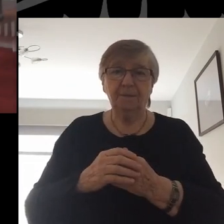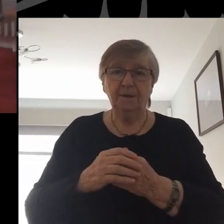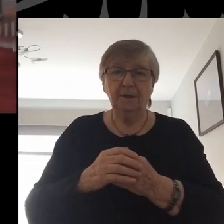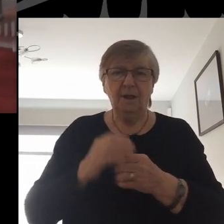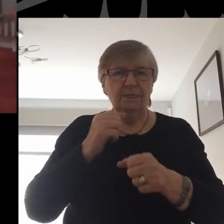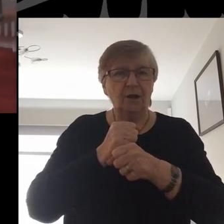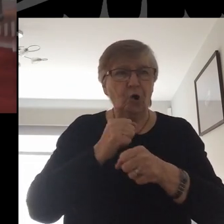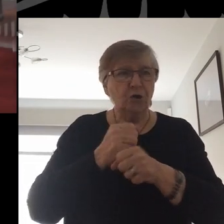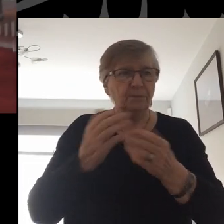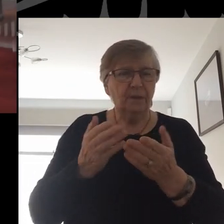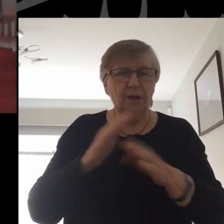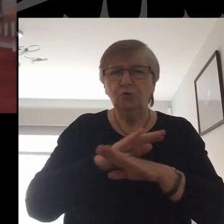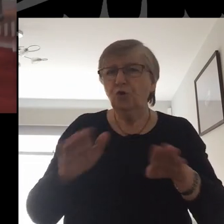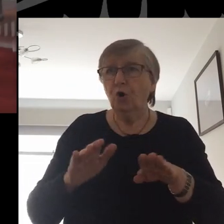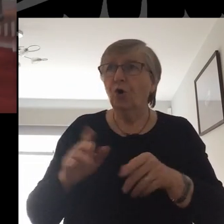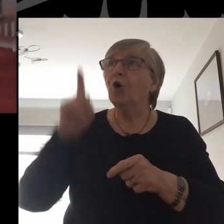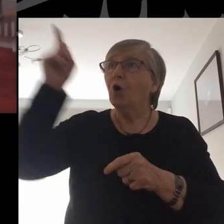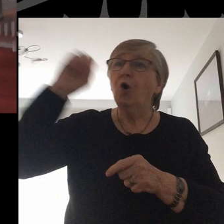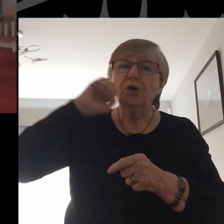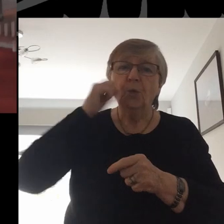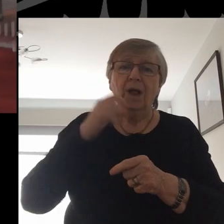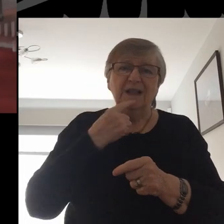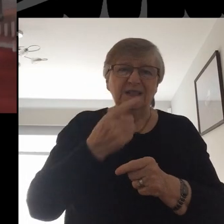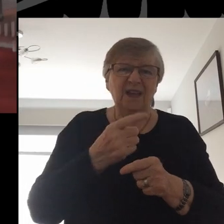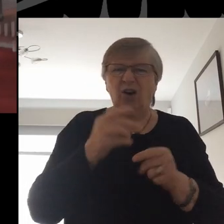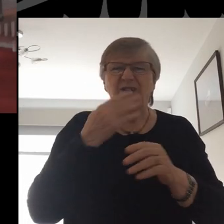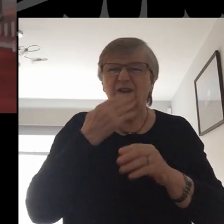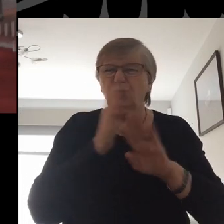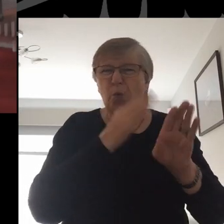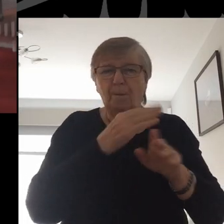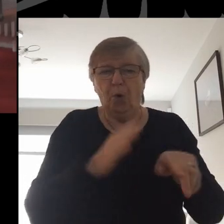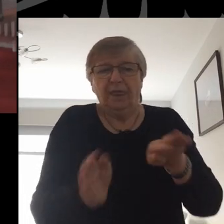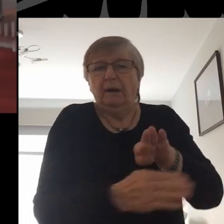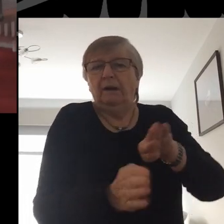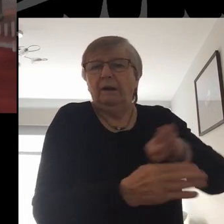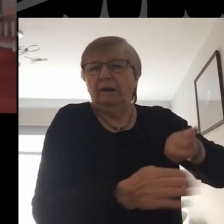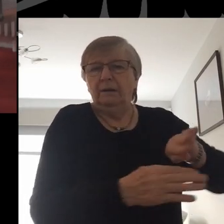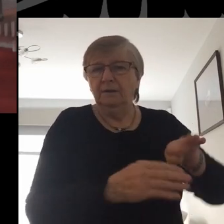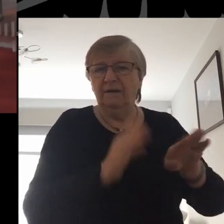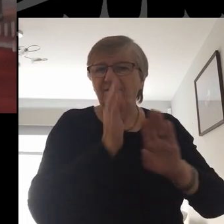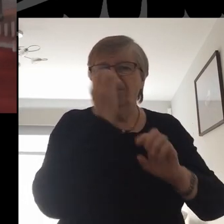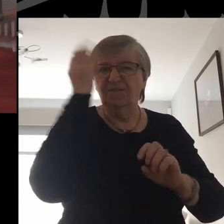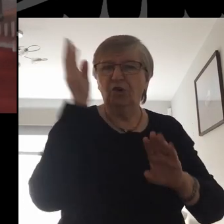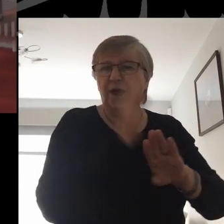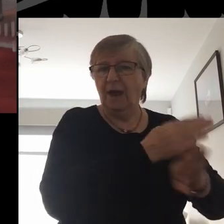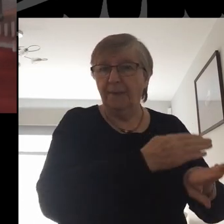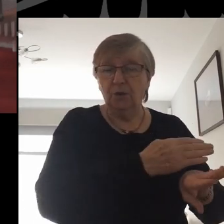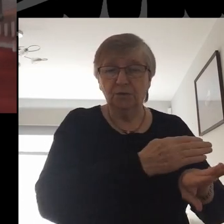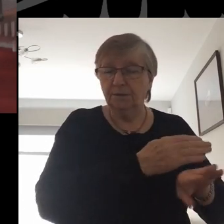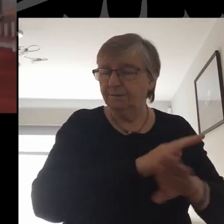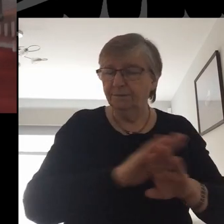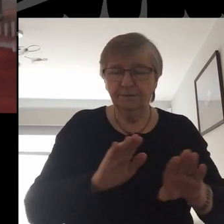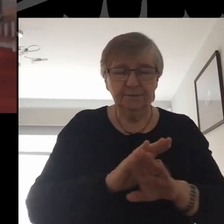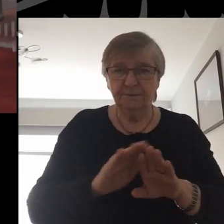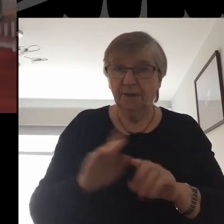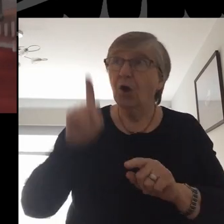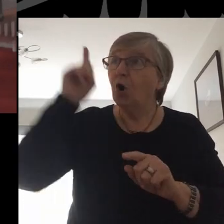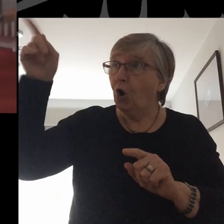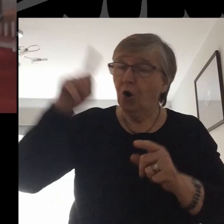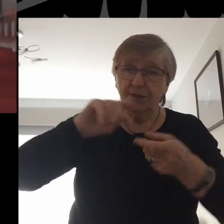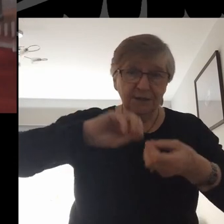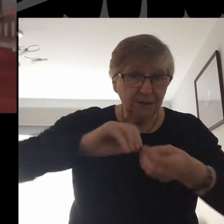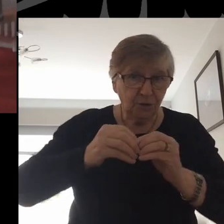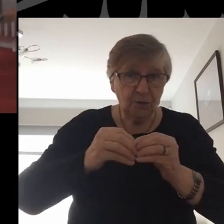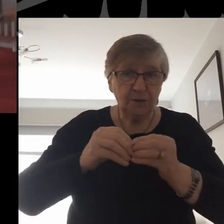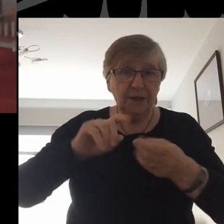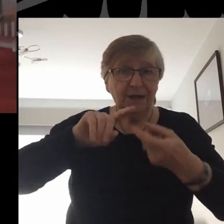And the gospel is not that God's going to sweep that under the carpet or that he's going to be indifferent to it, but rather he deals with it,